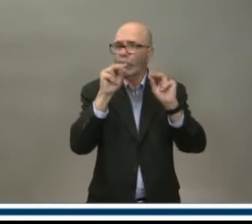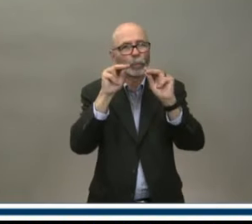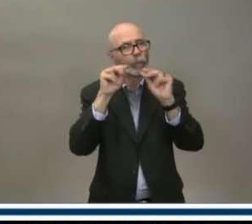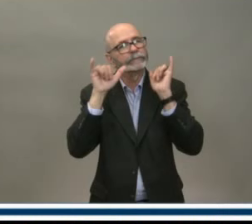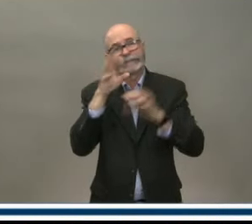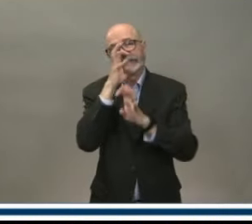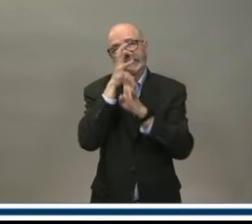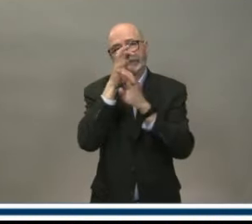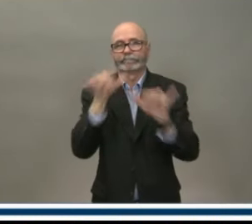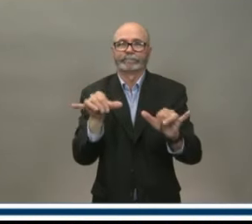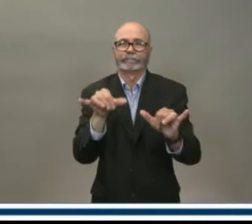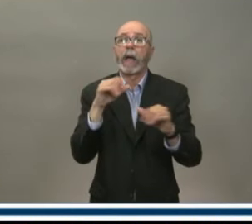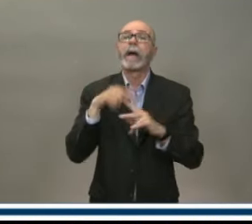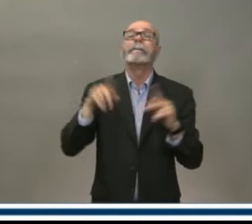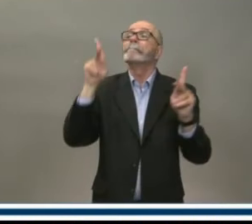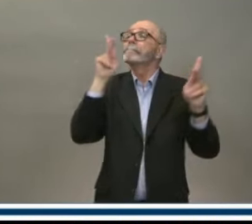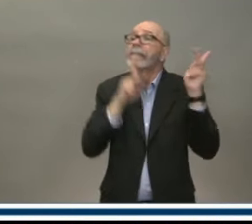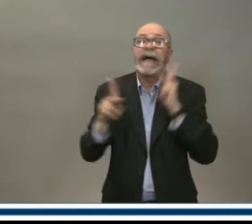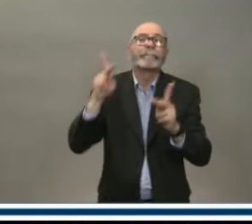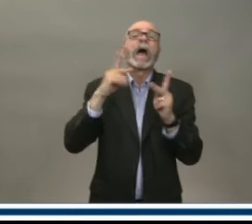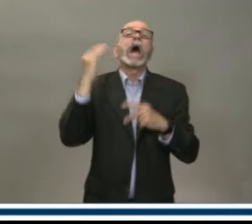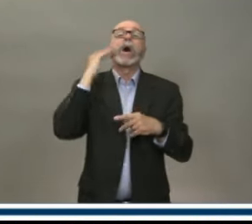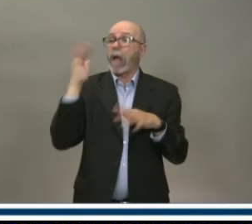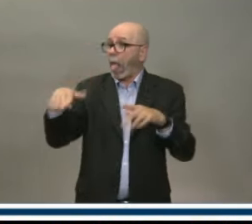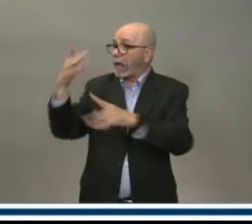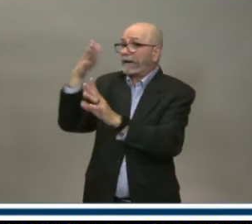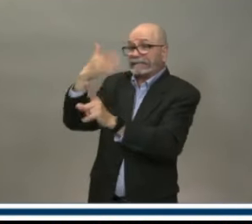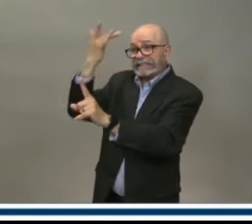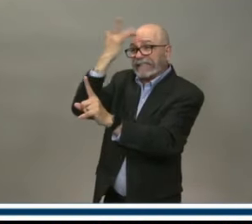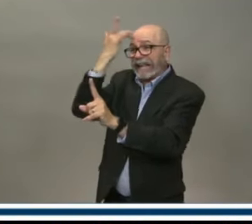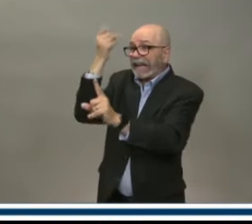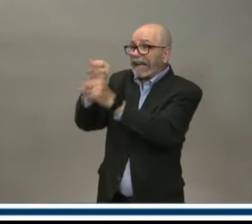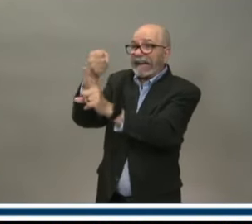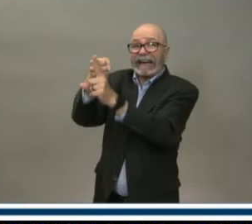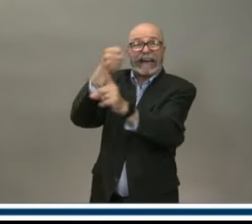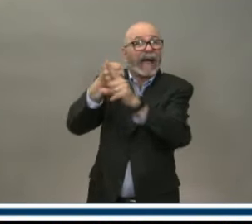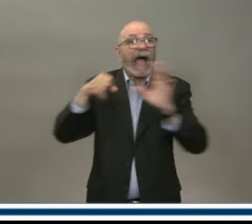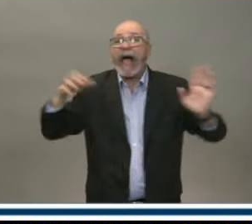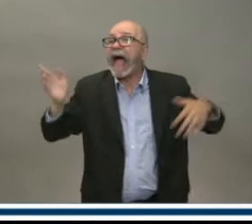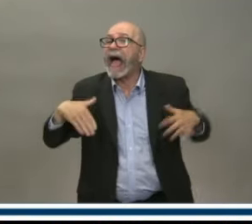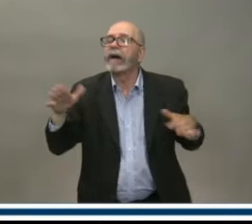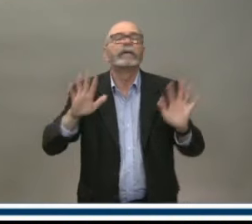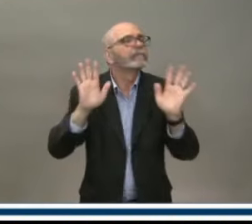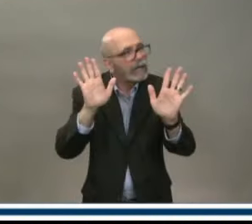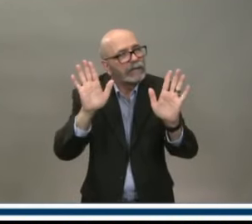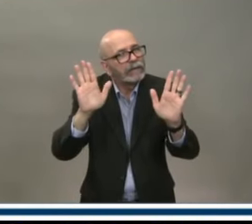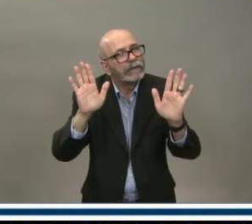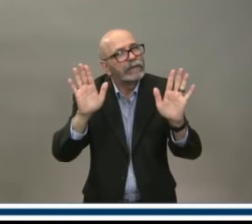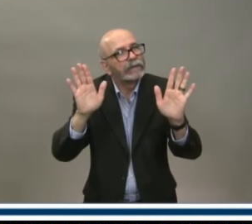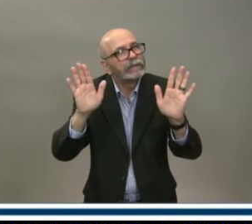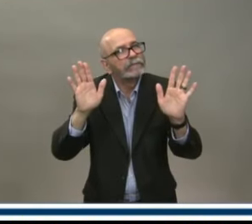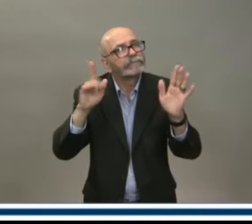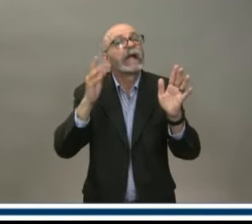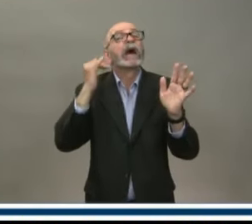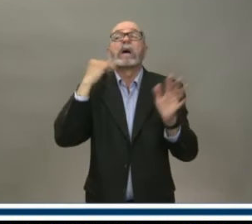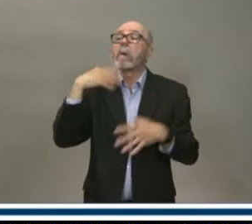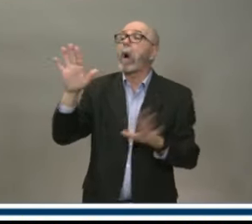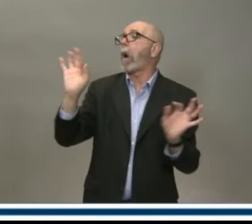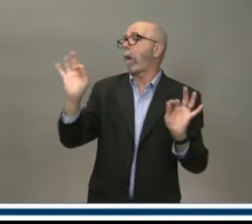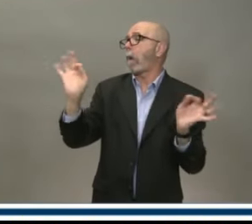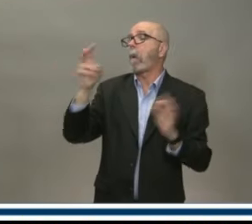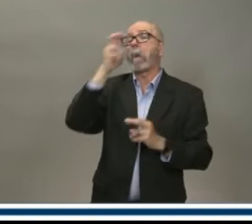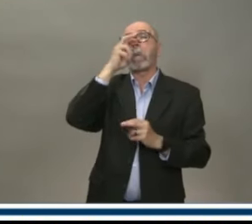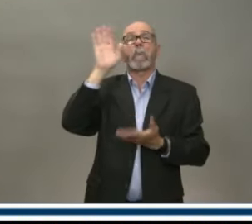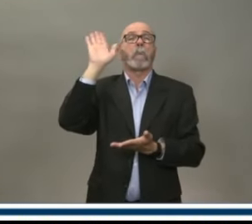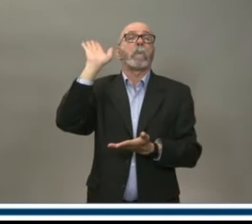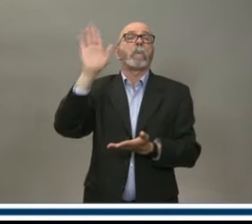are not immune, and if we loosen up too early, the virus will, make no mistake, the virus will come back with a resurgence, and we're